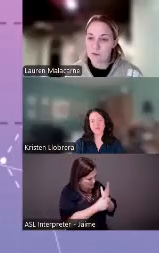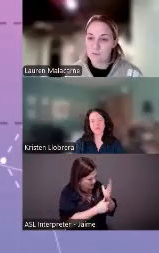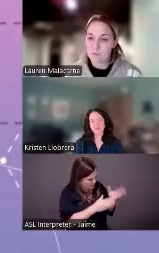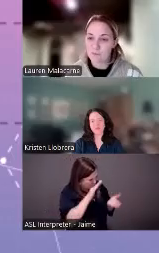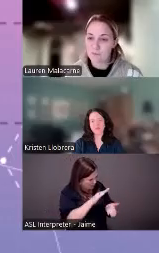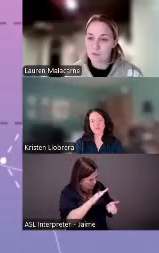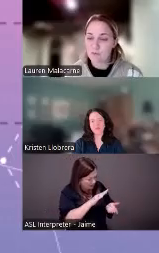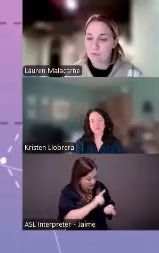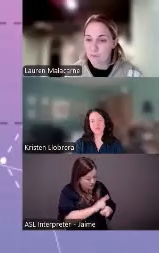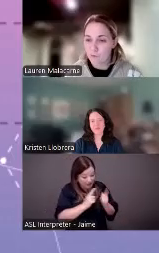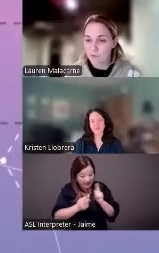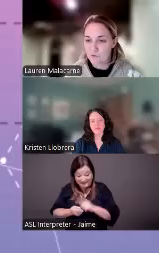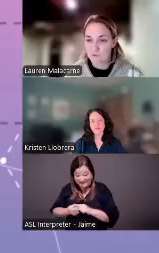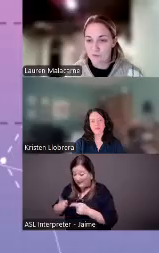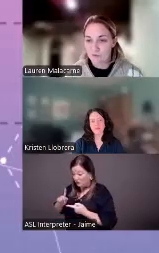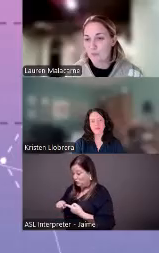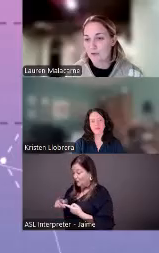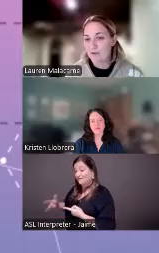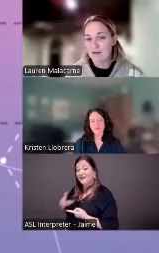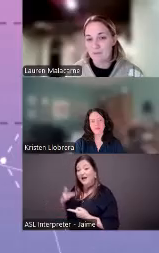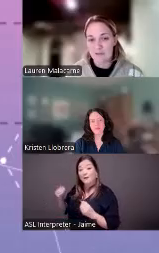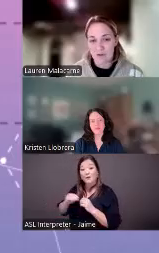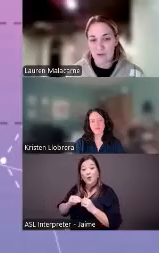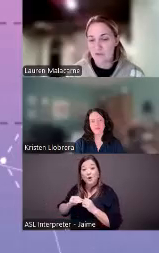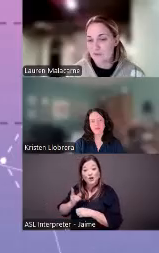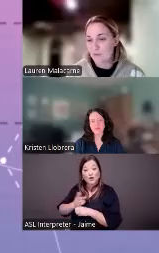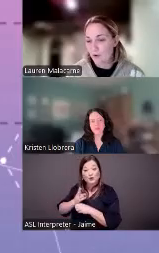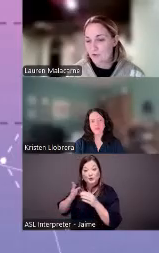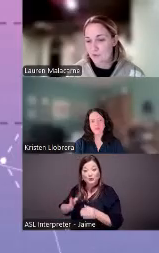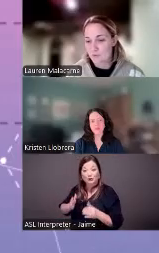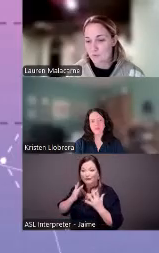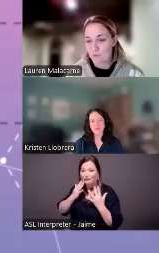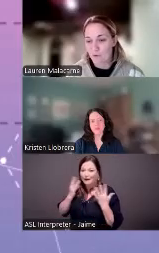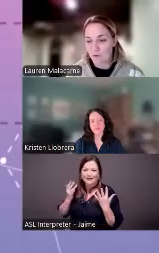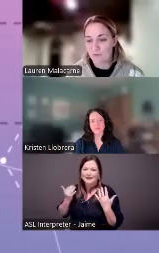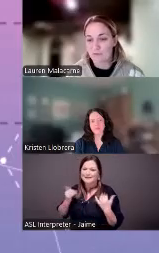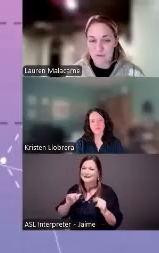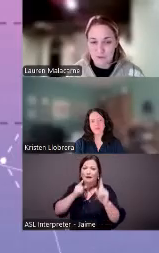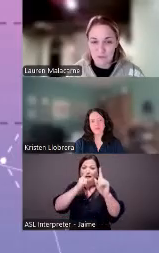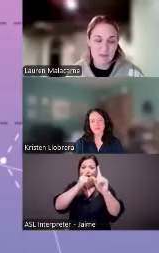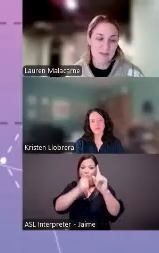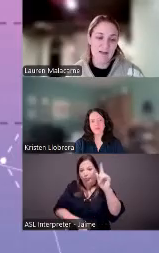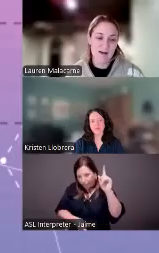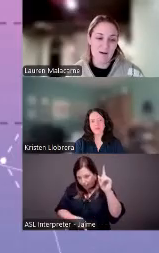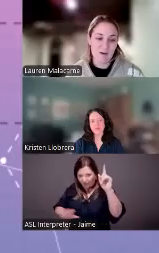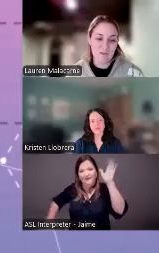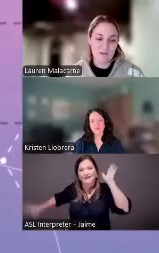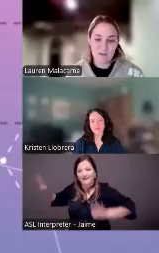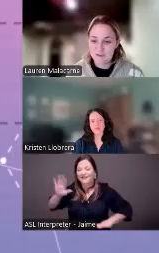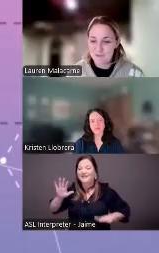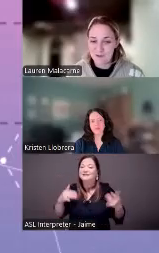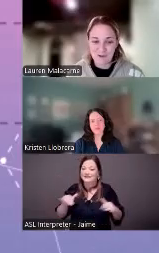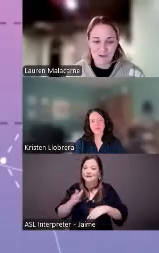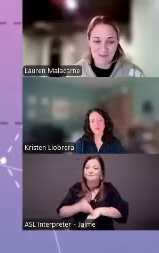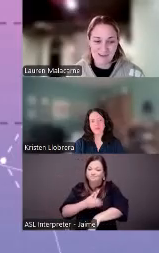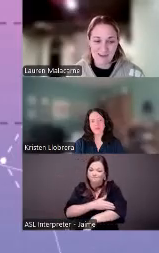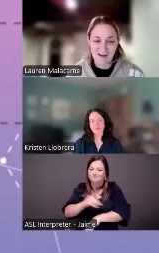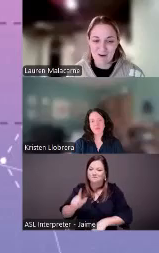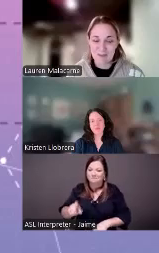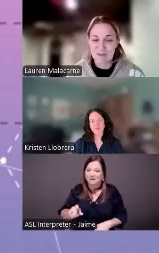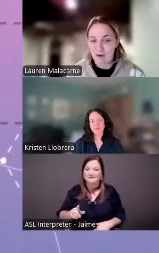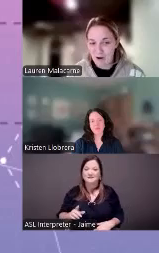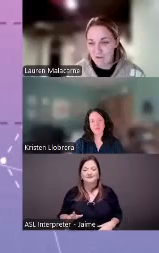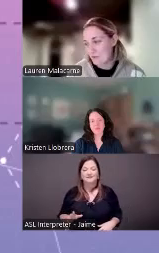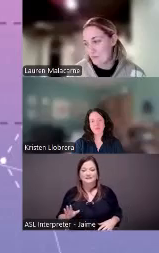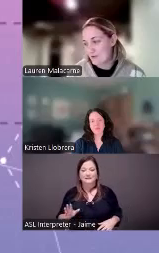into what felt more user-friendly, but we still had missed the mark, so there was more work to do. So this is what the